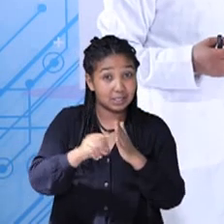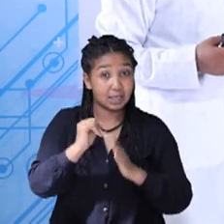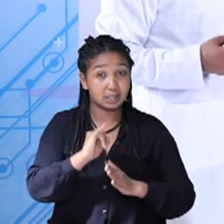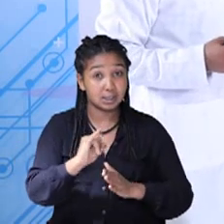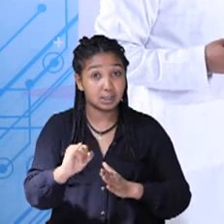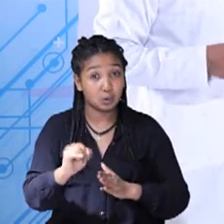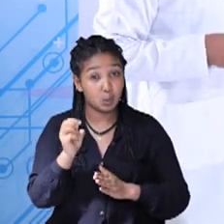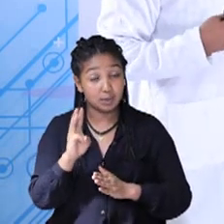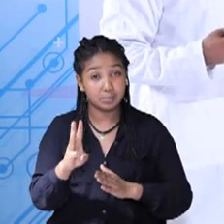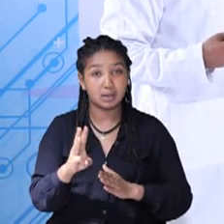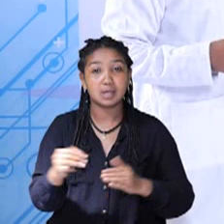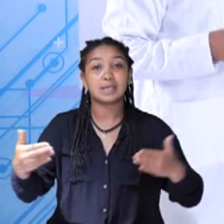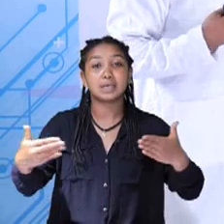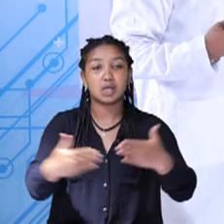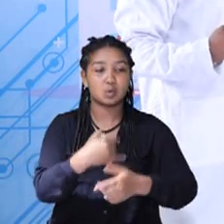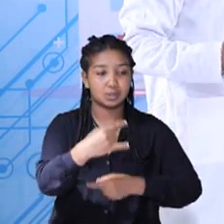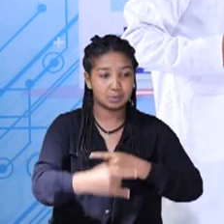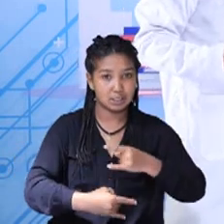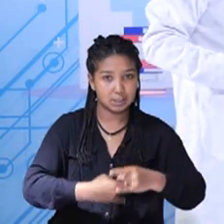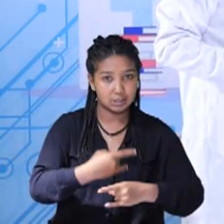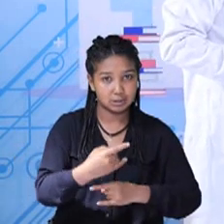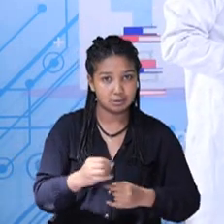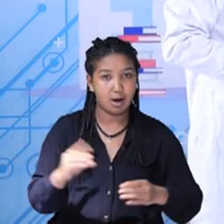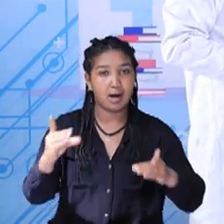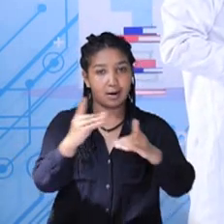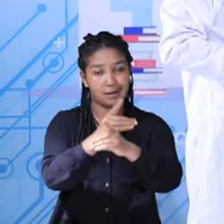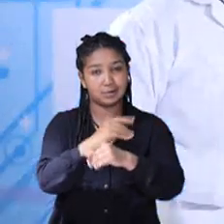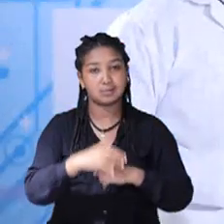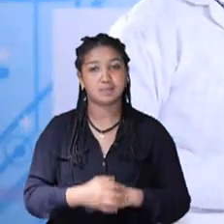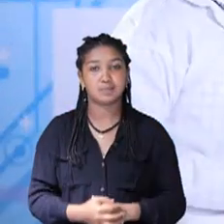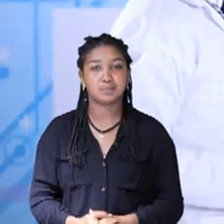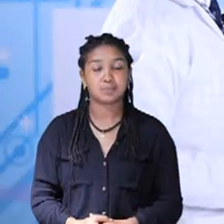resulting will be new species arising.